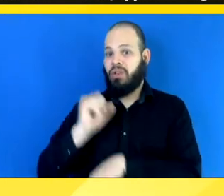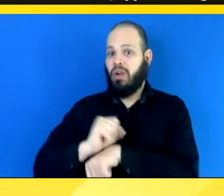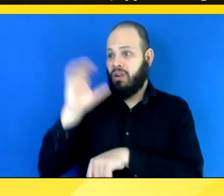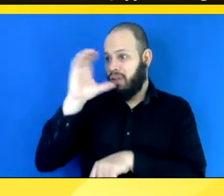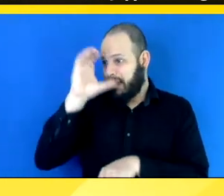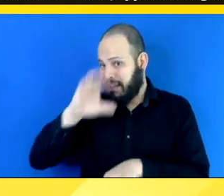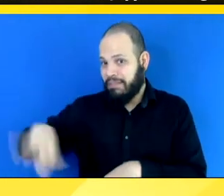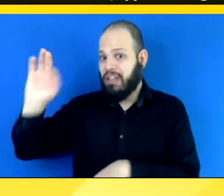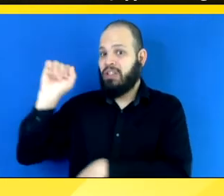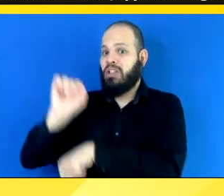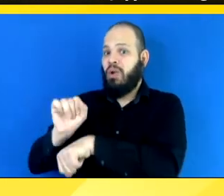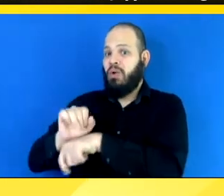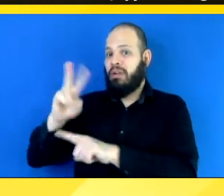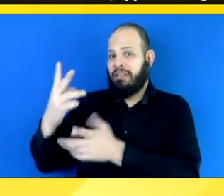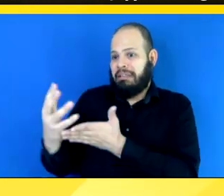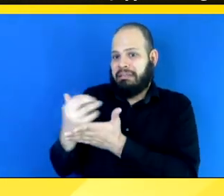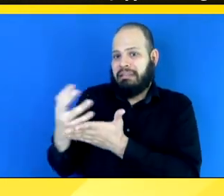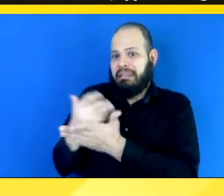in June.